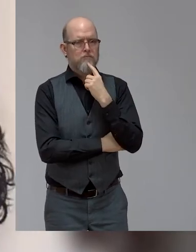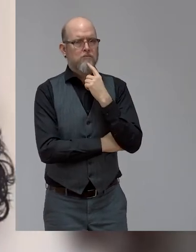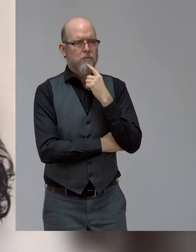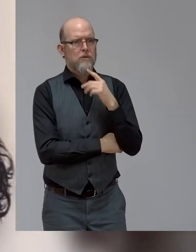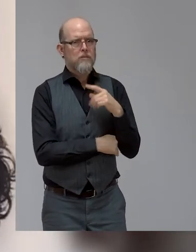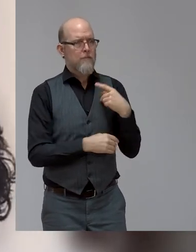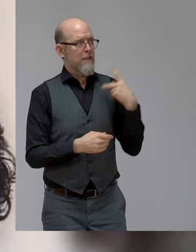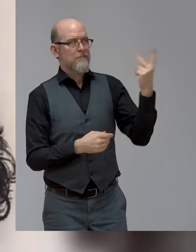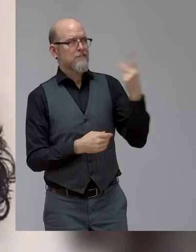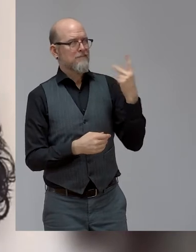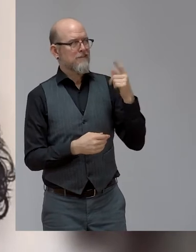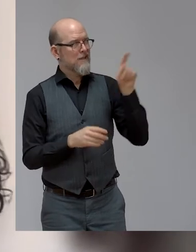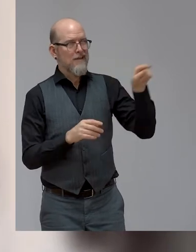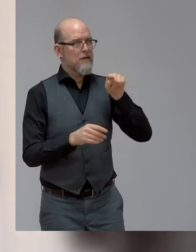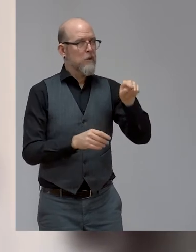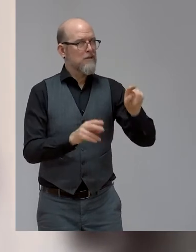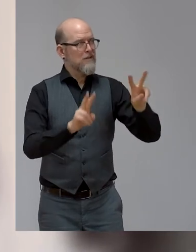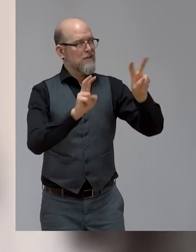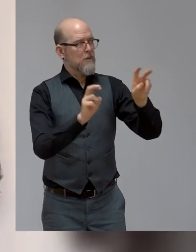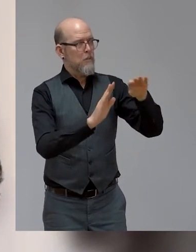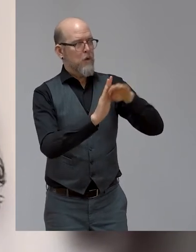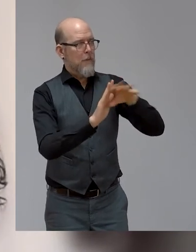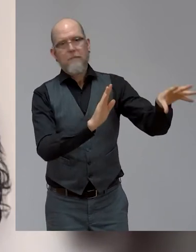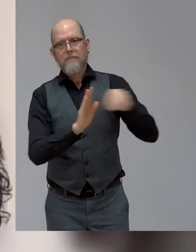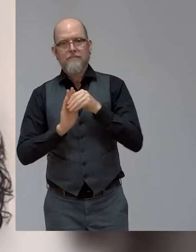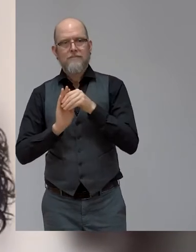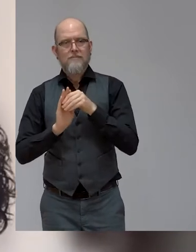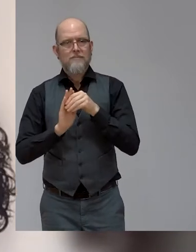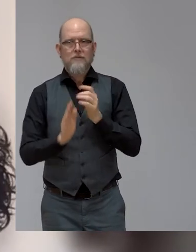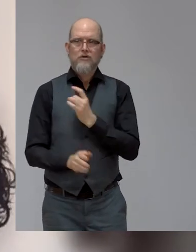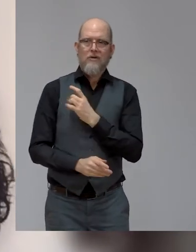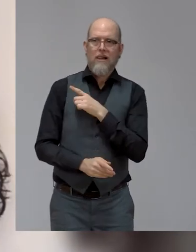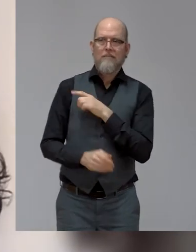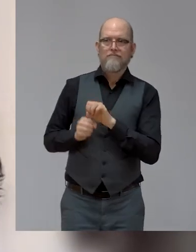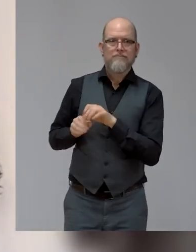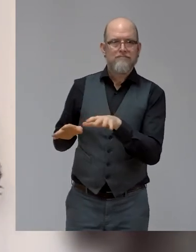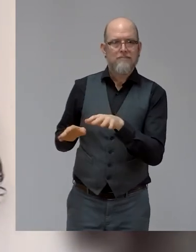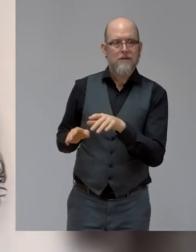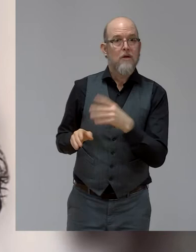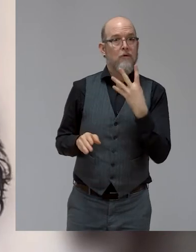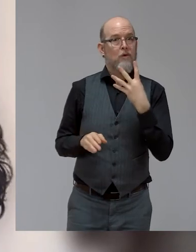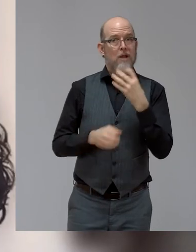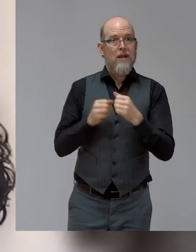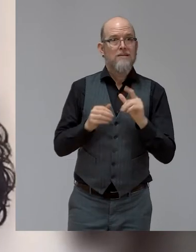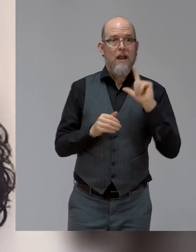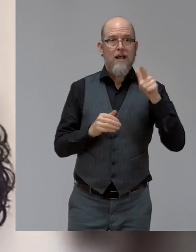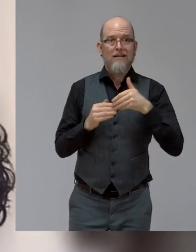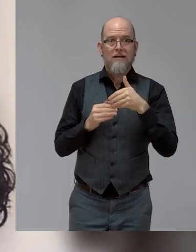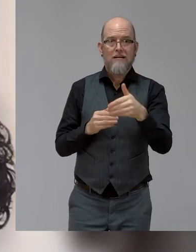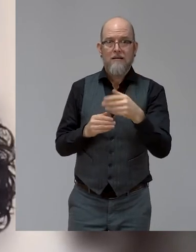replicating this program in Chile. 4 years later, we are on our second year of implementation.